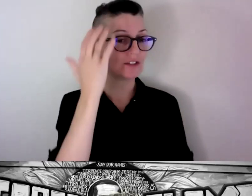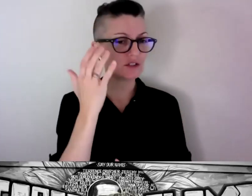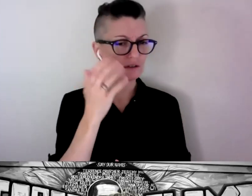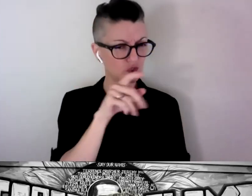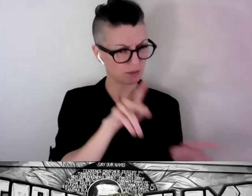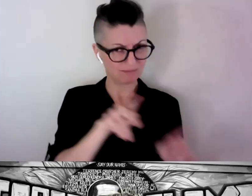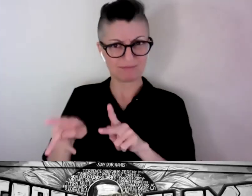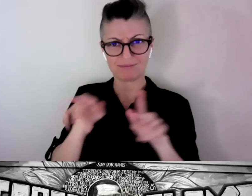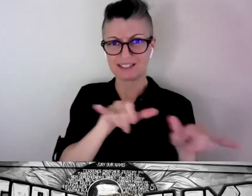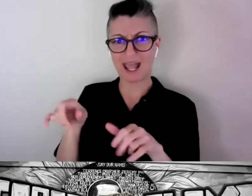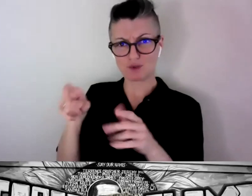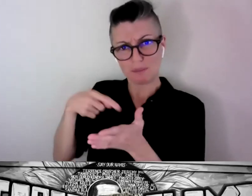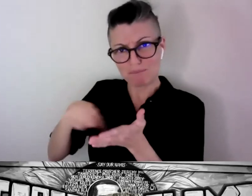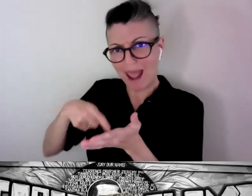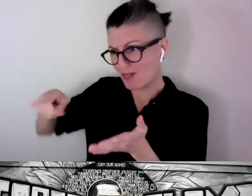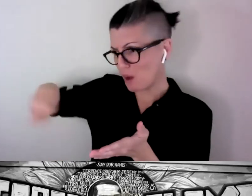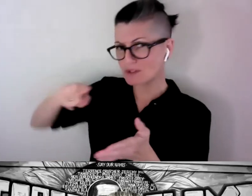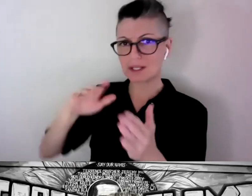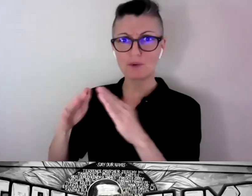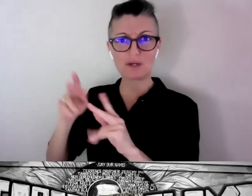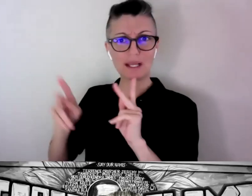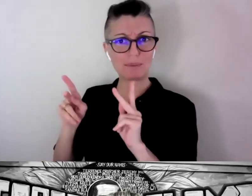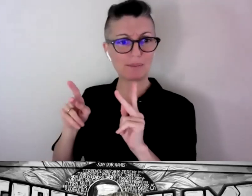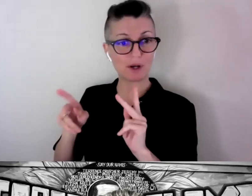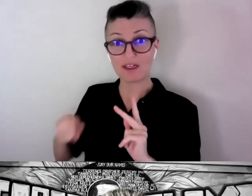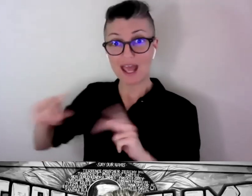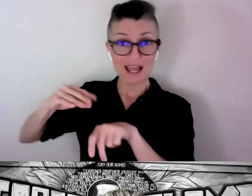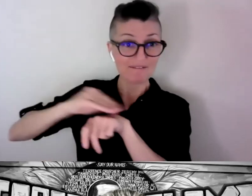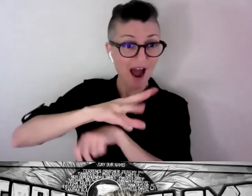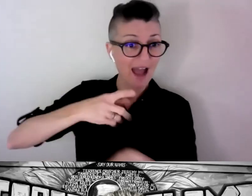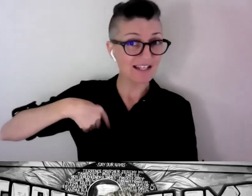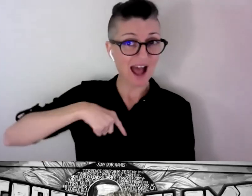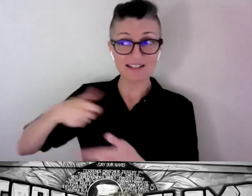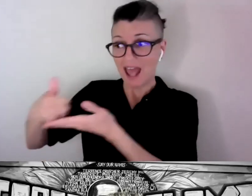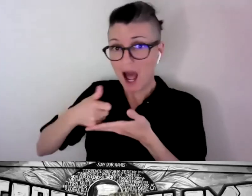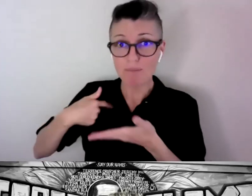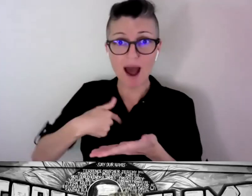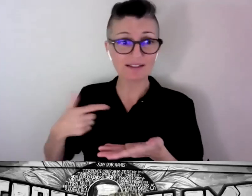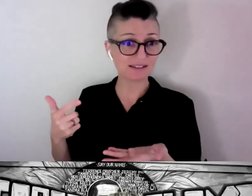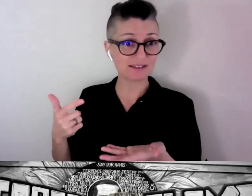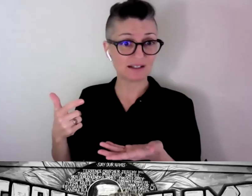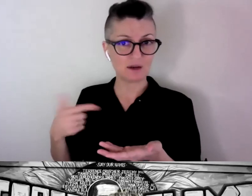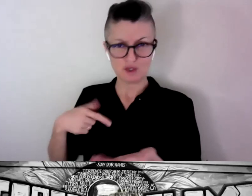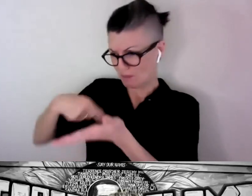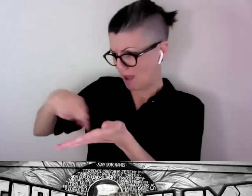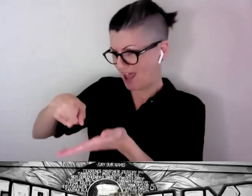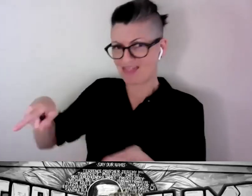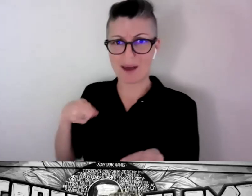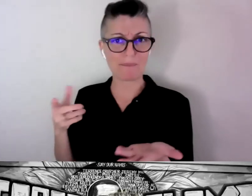our community advisors. We should show them, we should pay our cultural advisors,